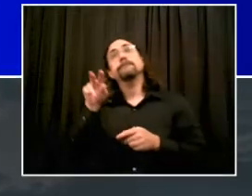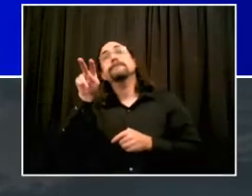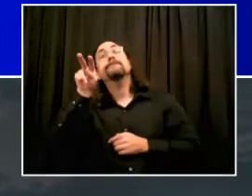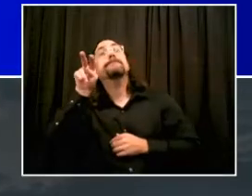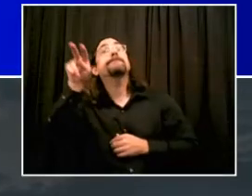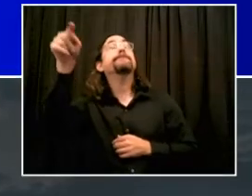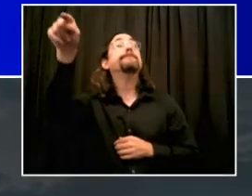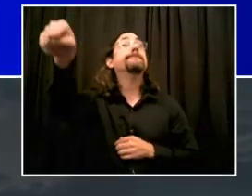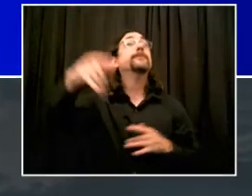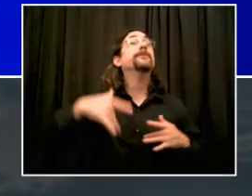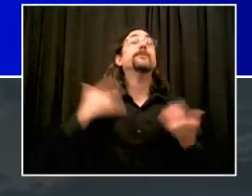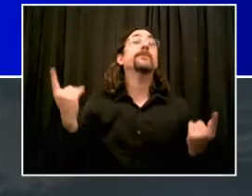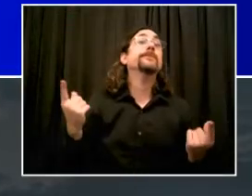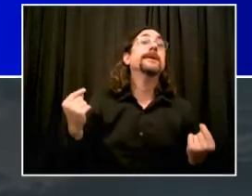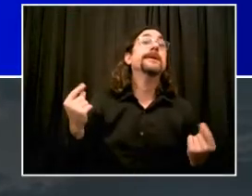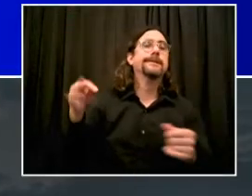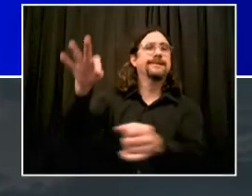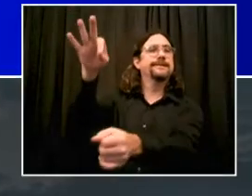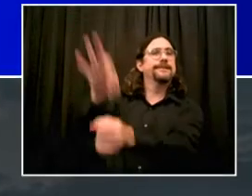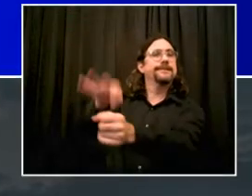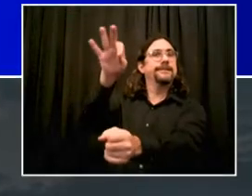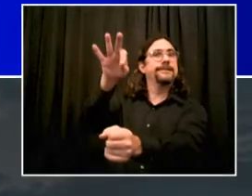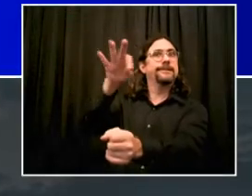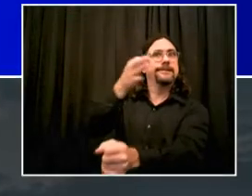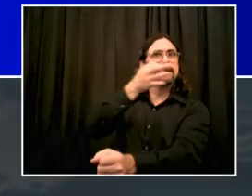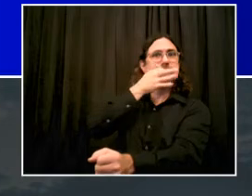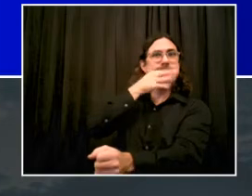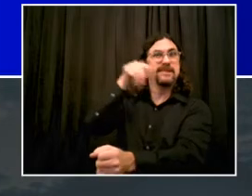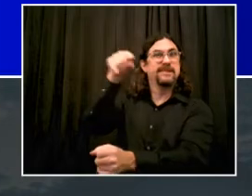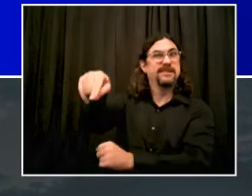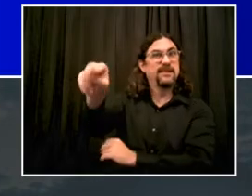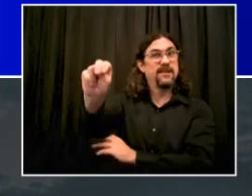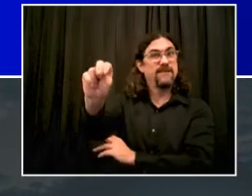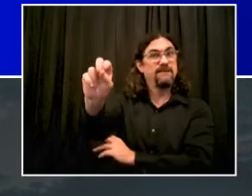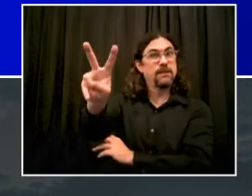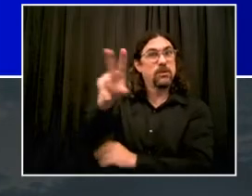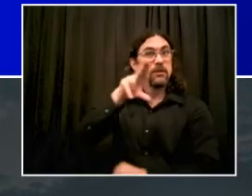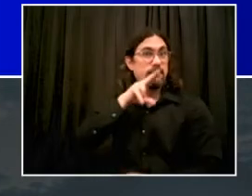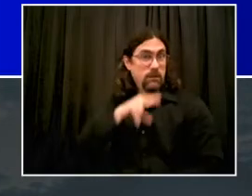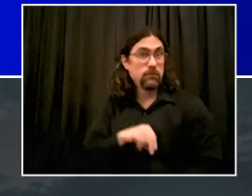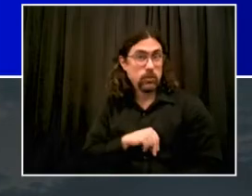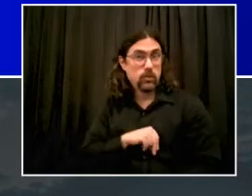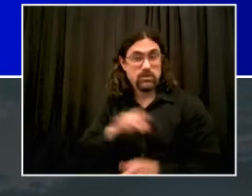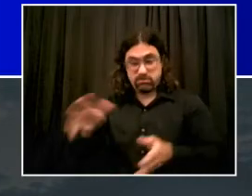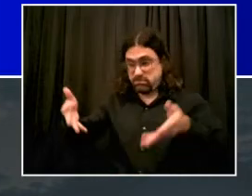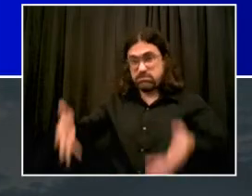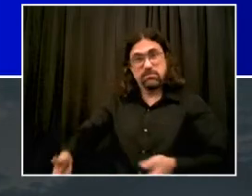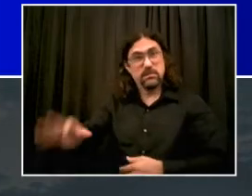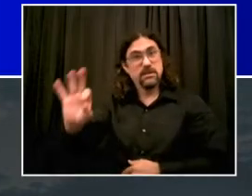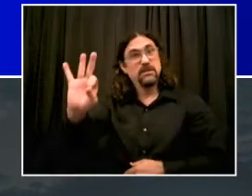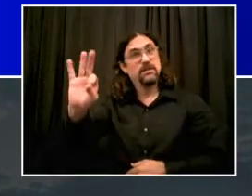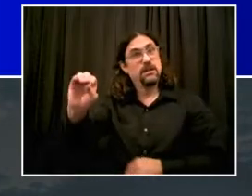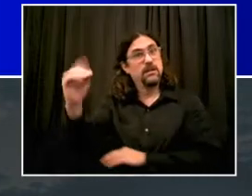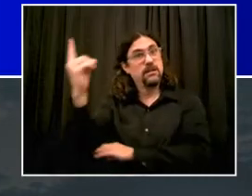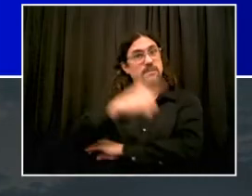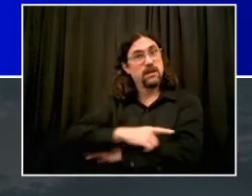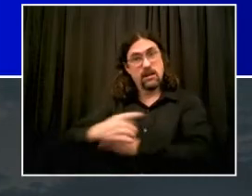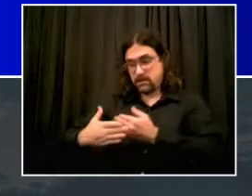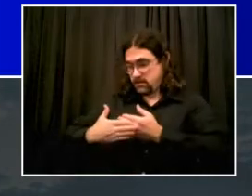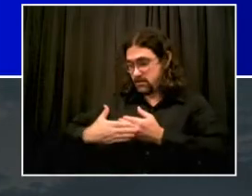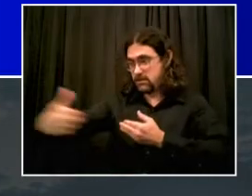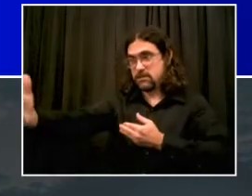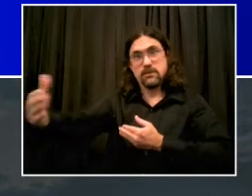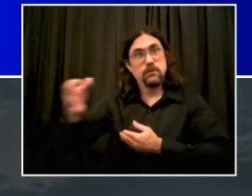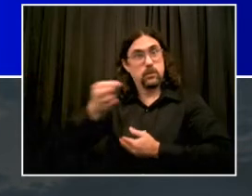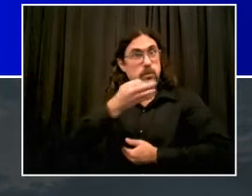I will say it with no fear of contradiction. Certainly can say it for my life that this is the most important